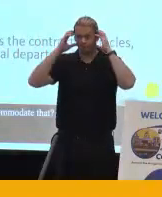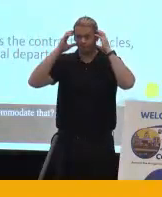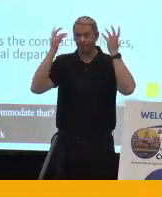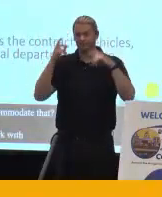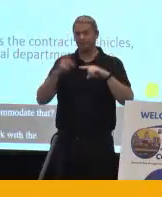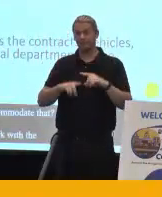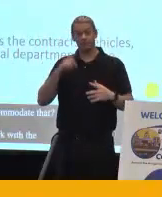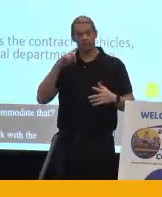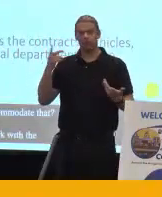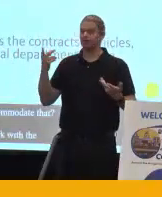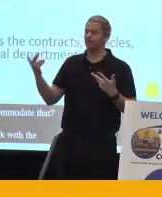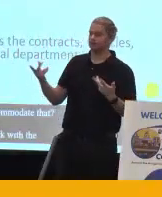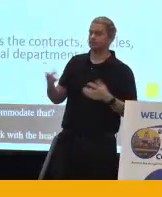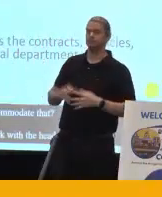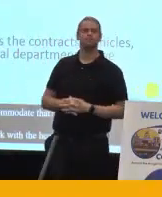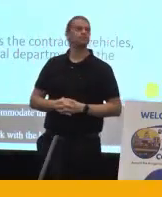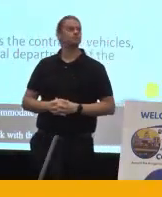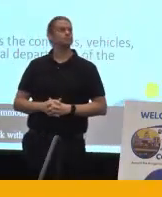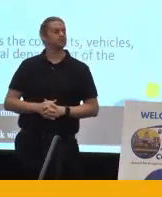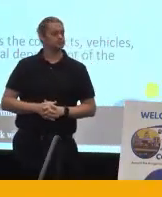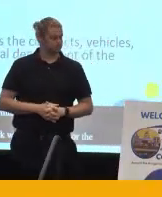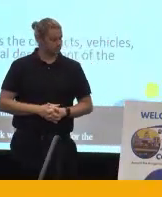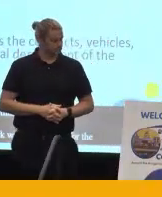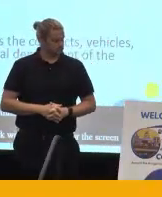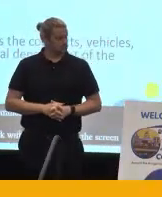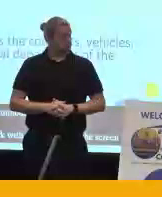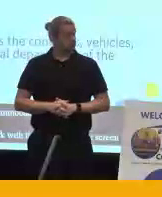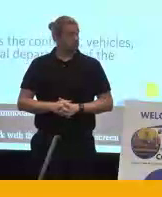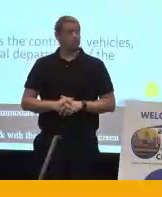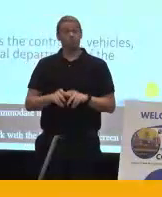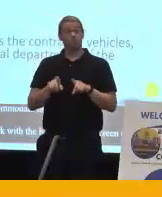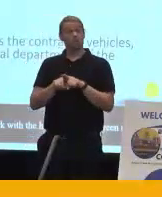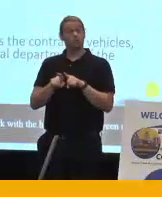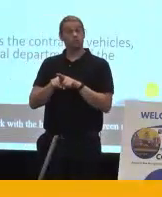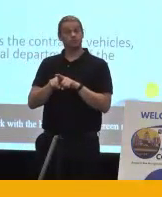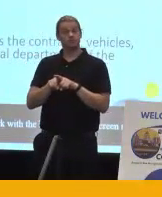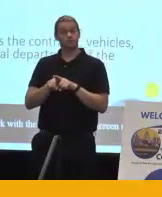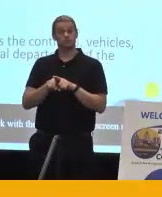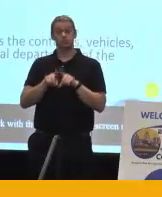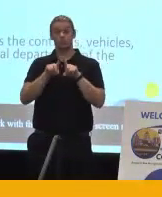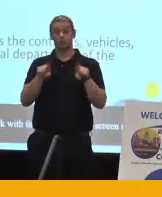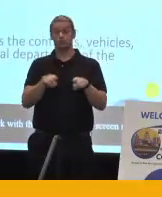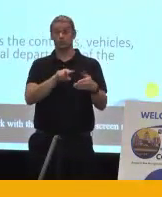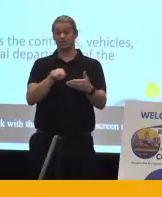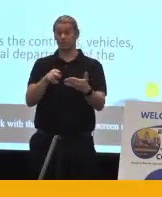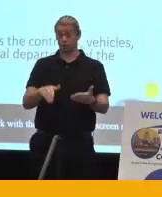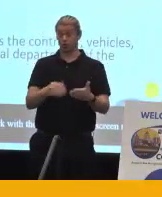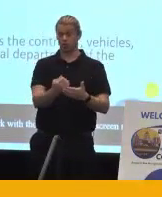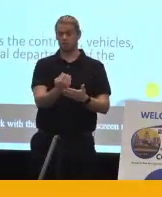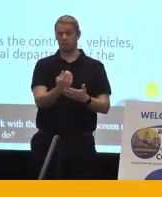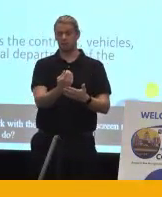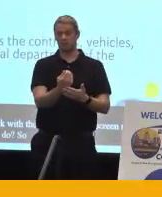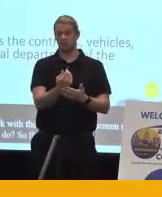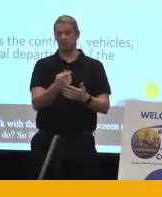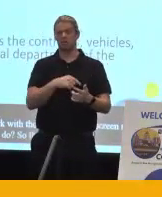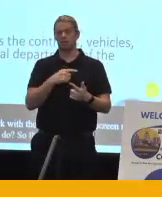hear. So the other thing you have to think about is how is she going to do? So the screen reader is going to tell her how is she going to actually